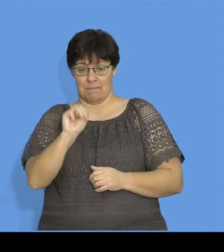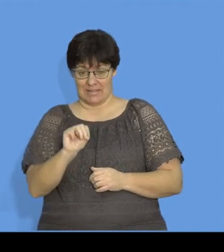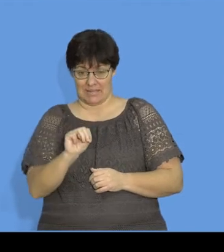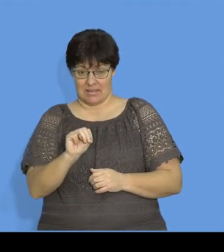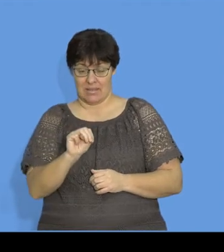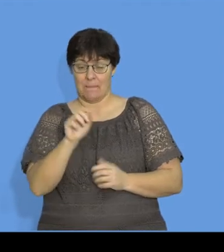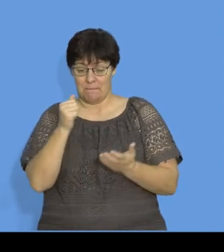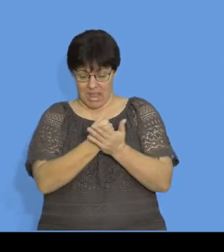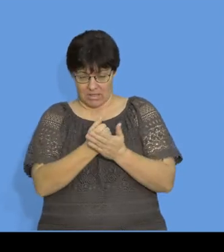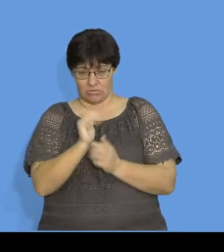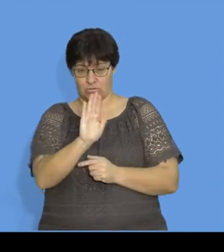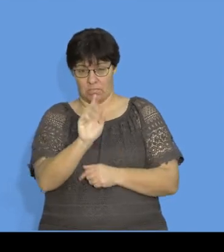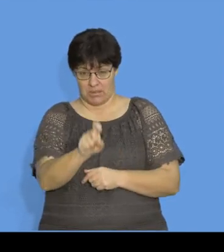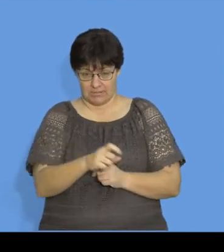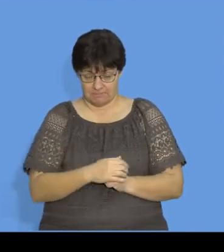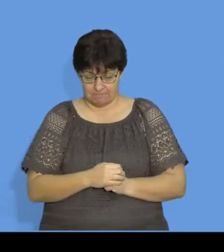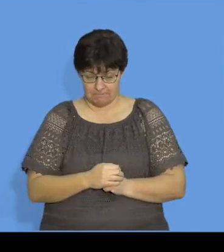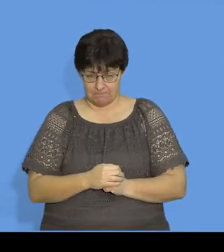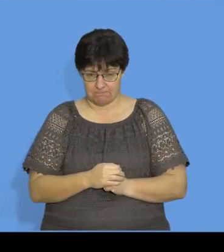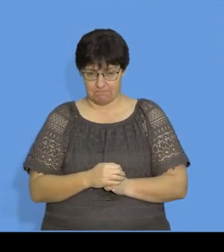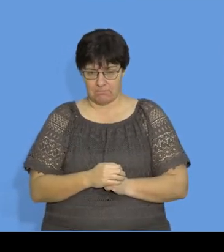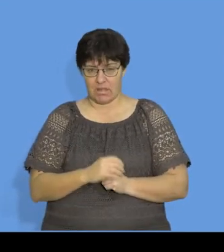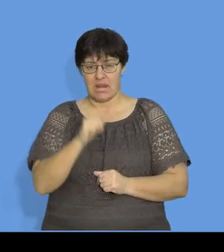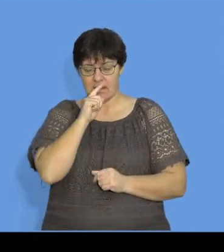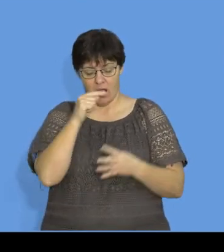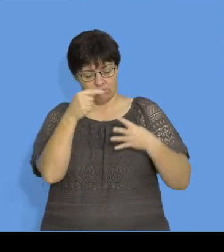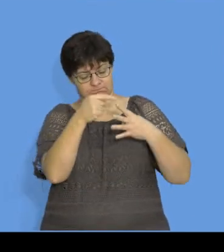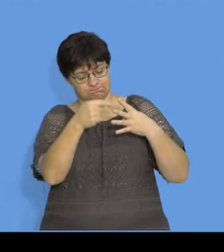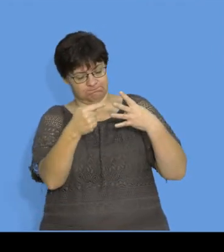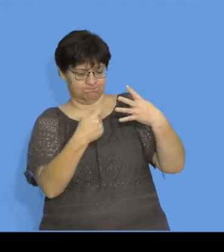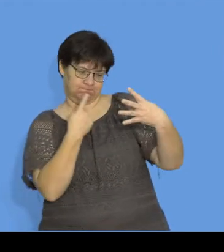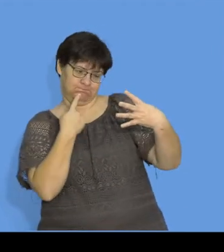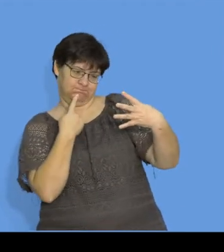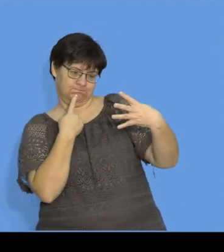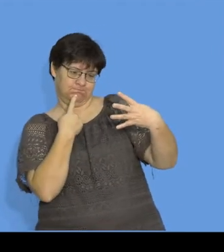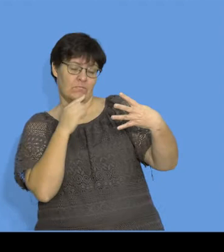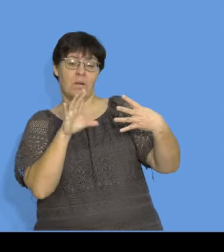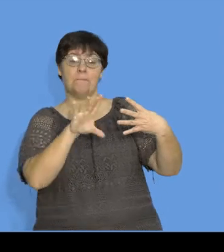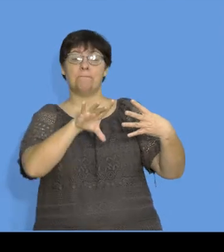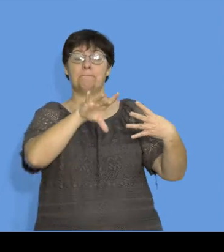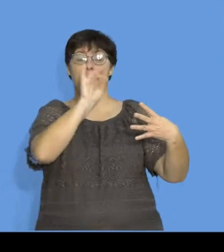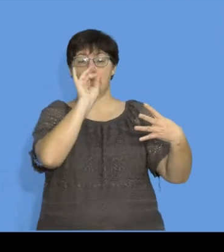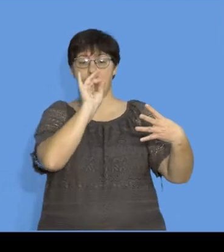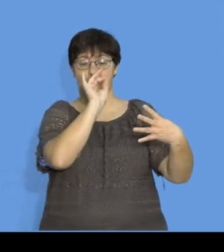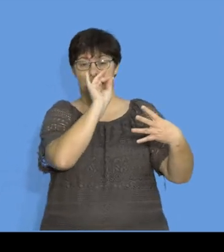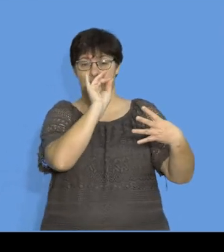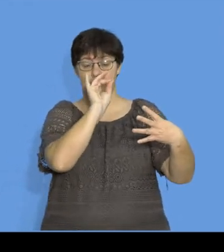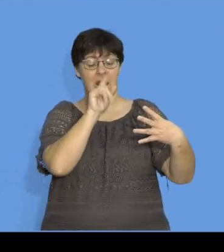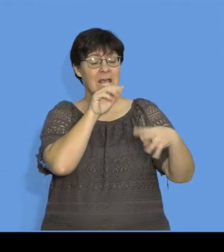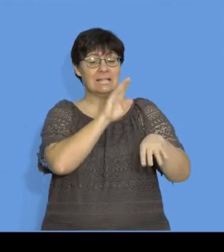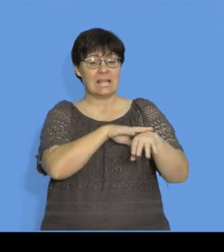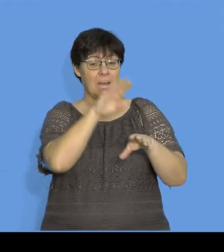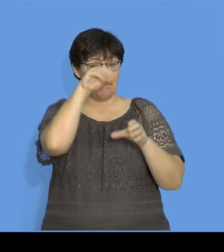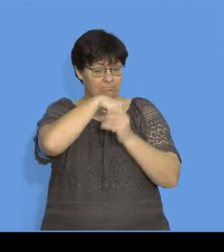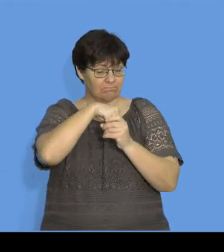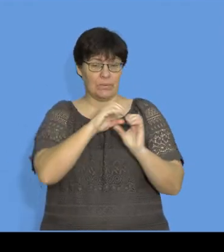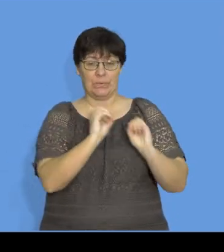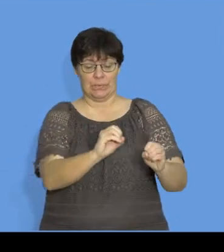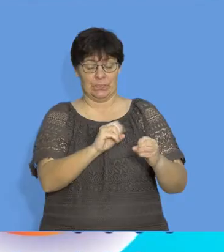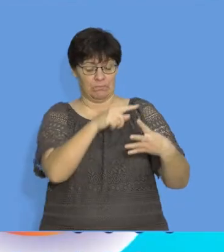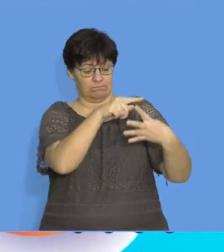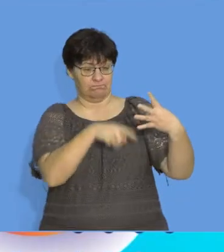meters. We now need to go through the list of equations, and we find the one that doesn't have time in